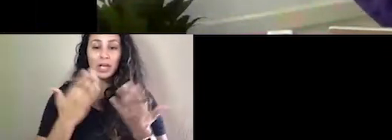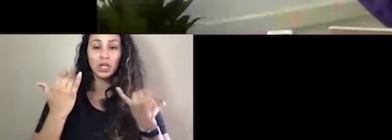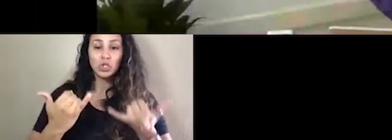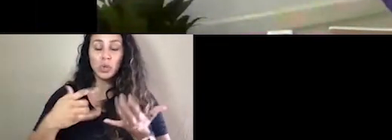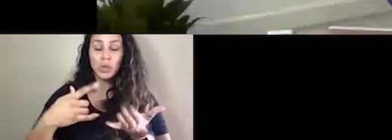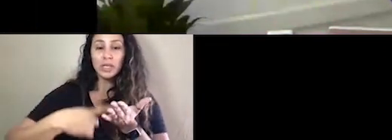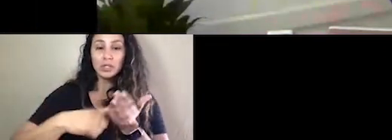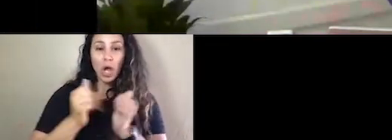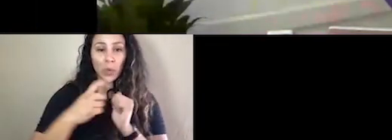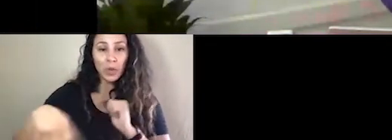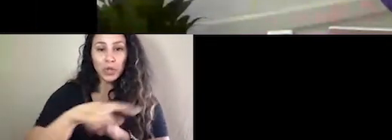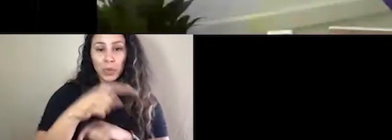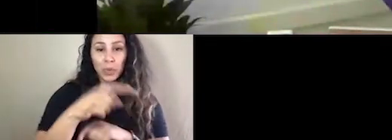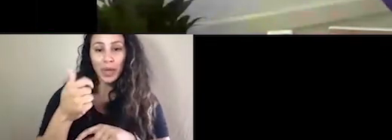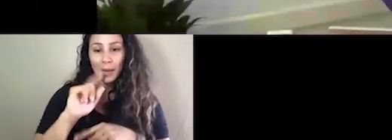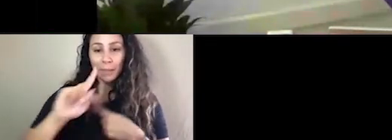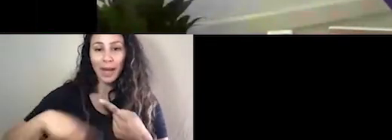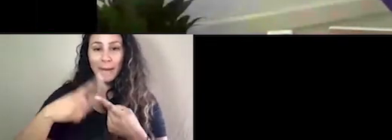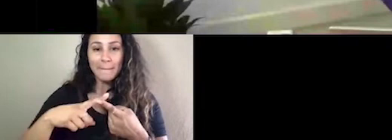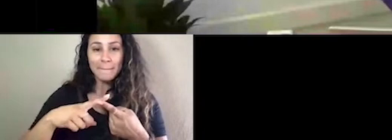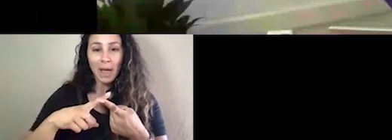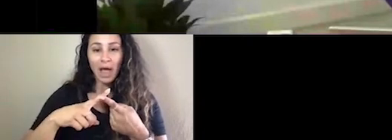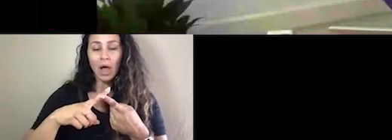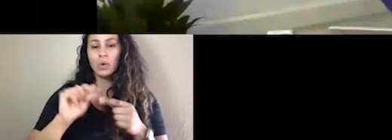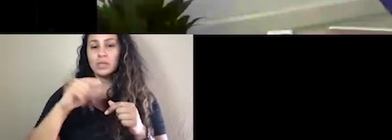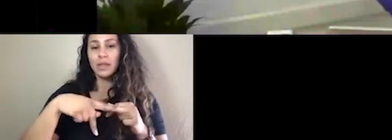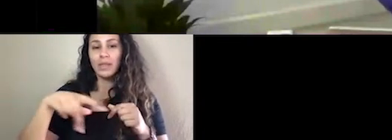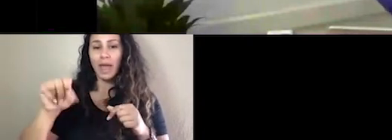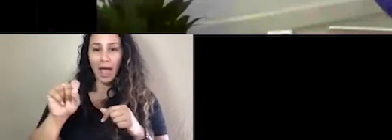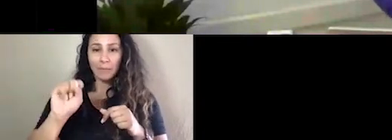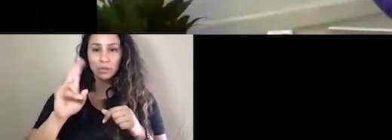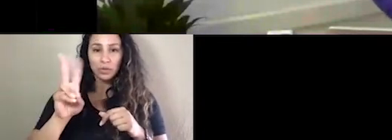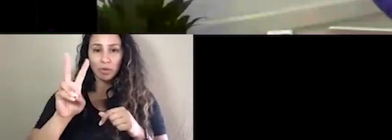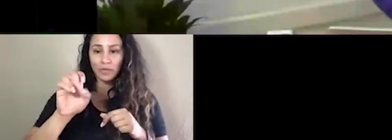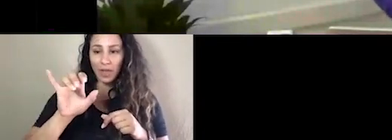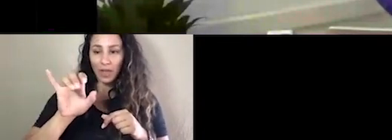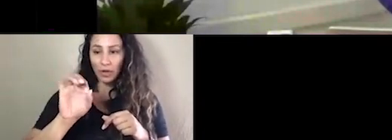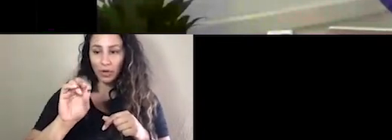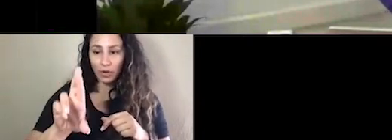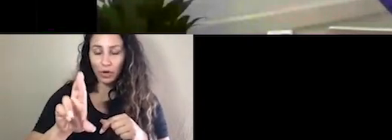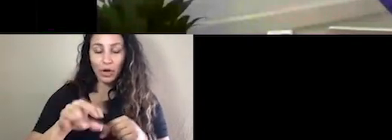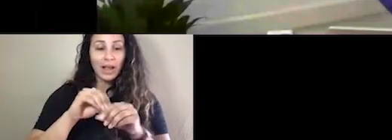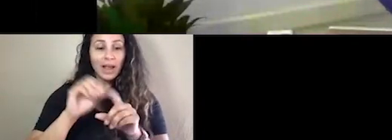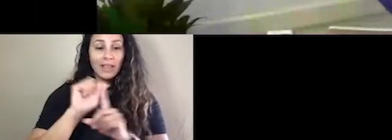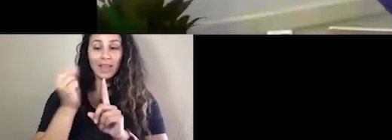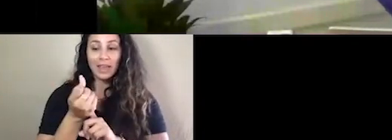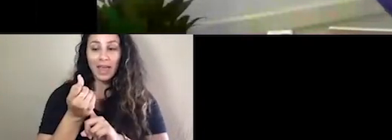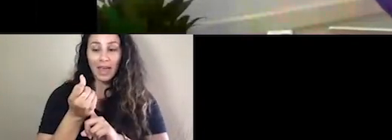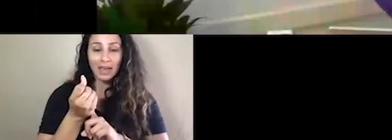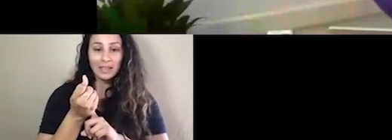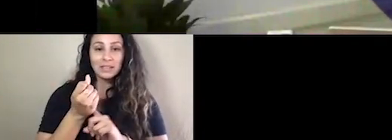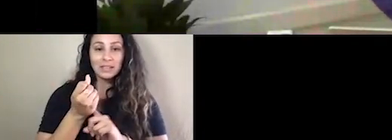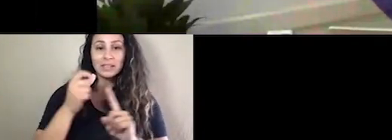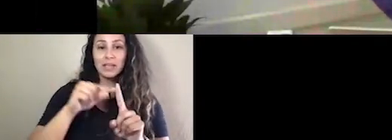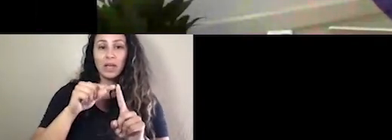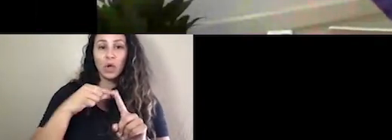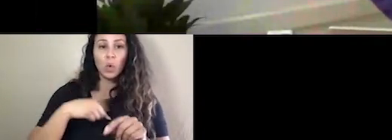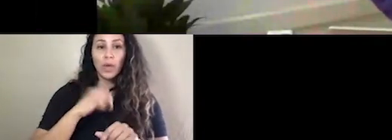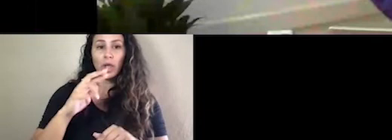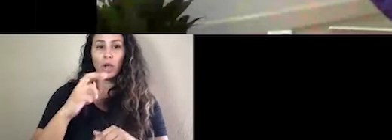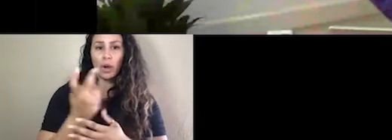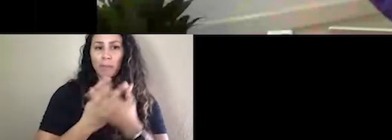bit about App Accelerator. So in the case of Caxio, we are both a